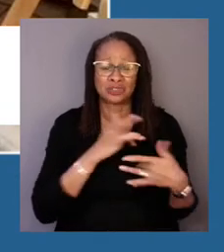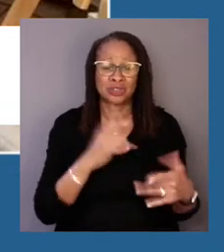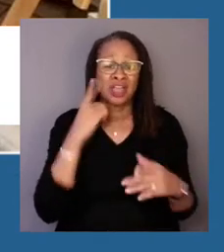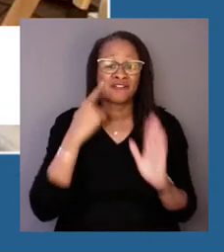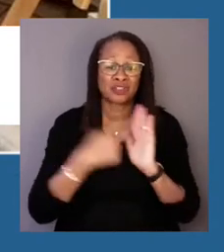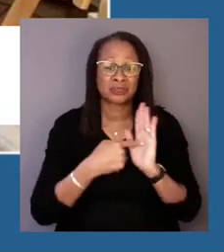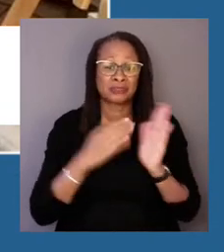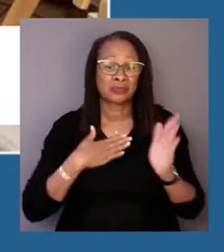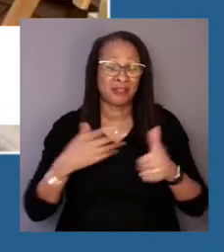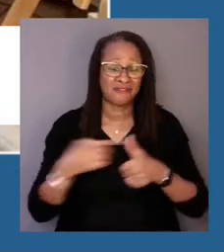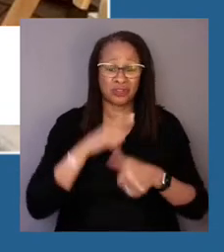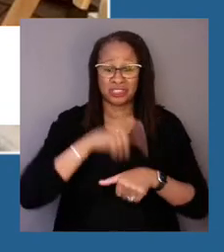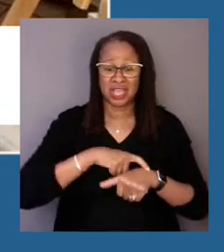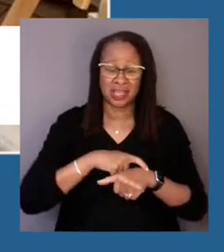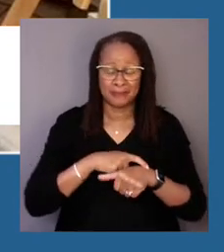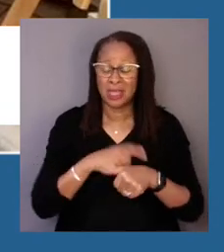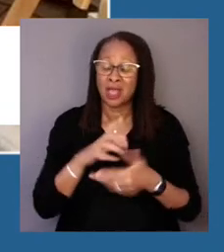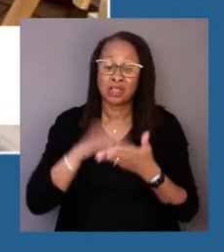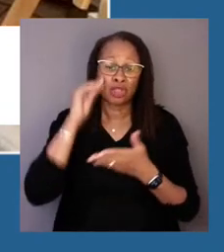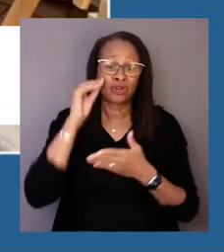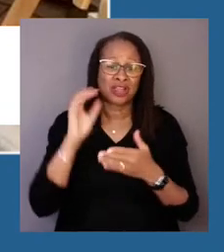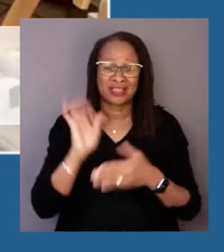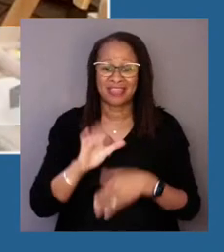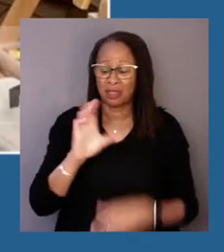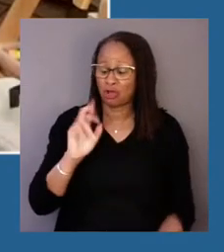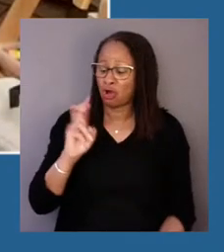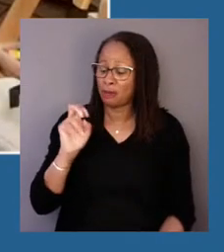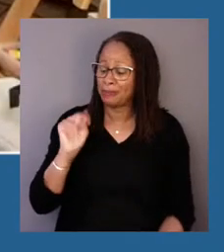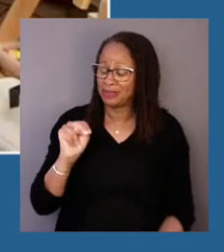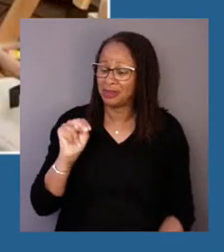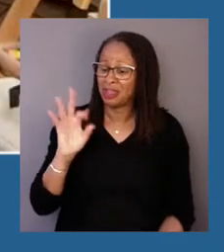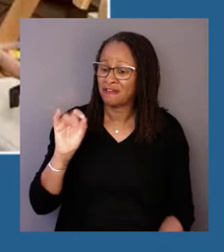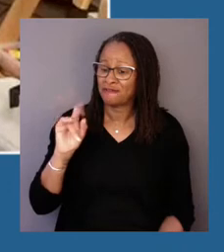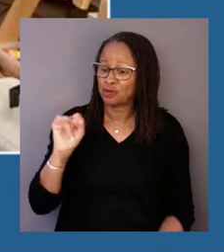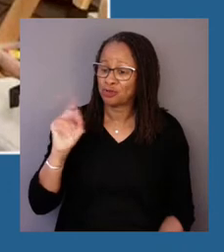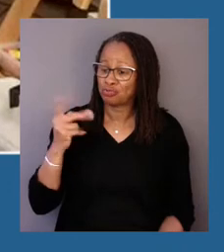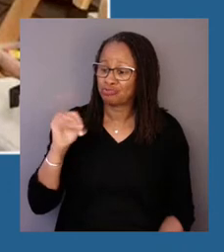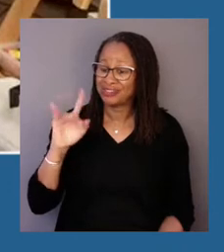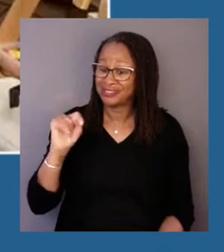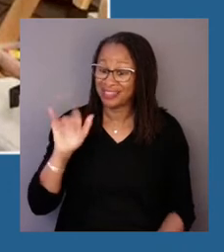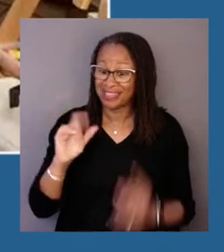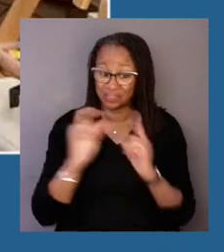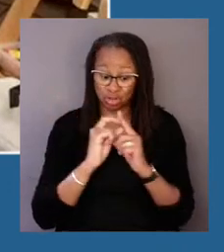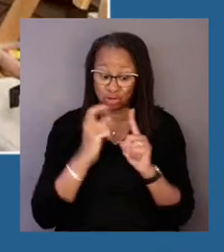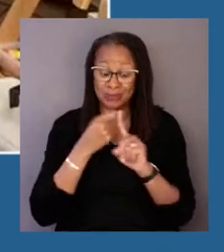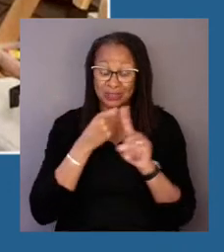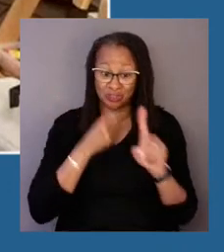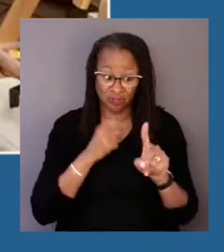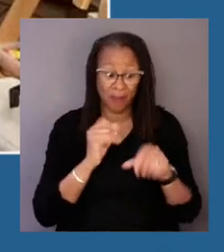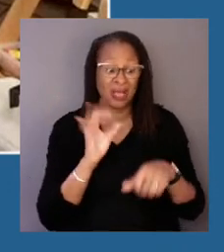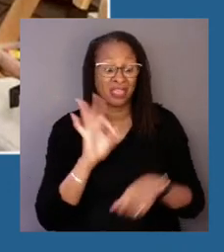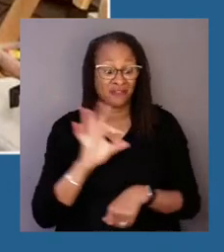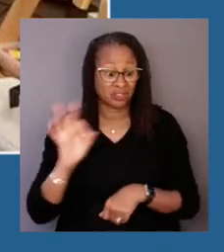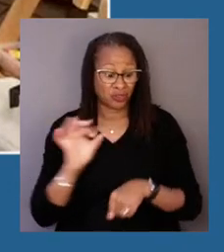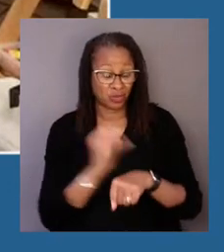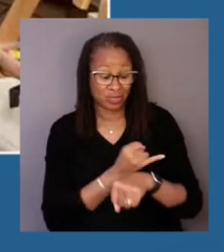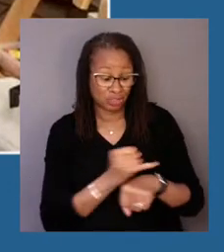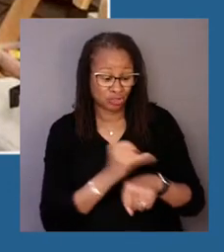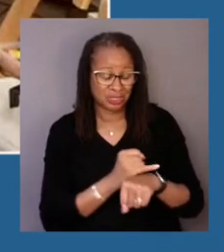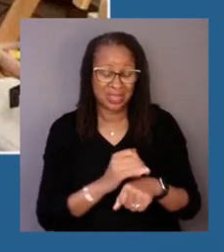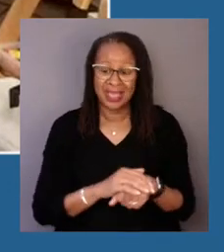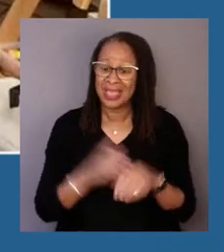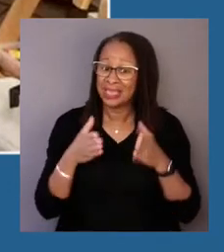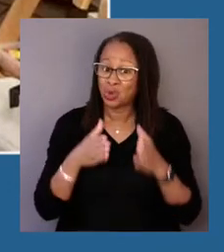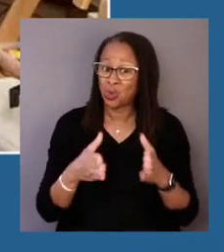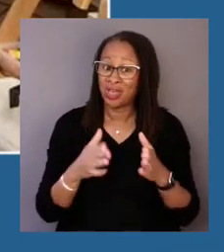first time learning that the carbon footprint had come from the fossil fuel industry. And in a way, sometimes that ignorance is a real asset when